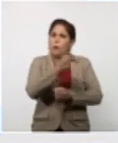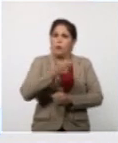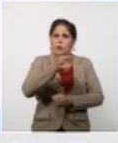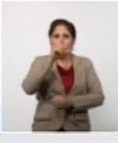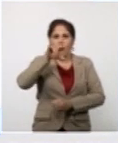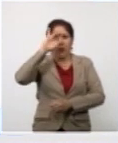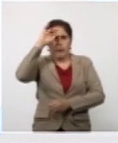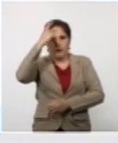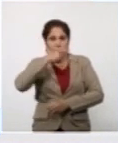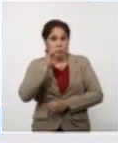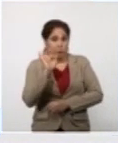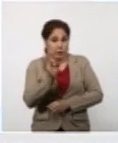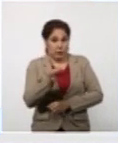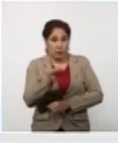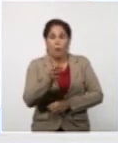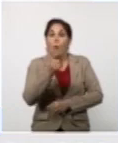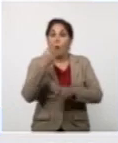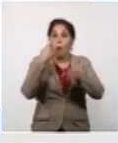transmission.